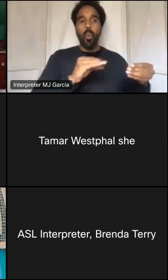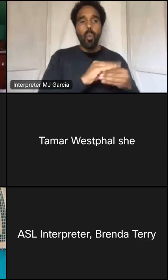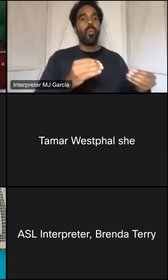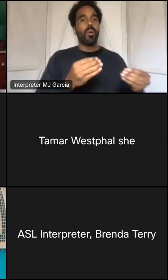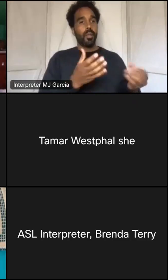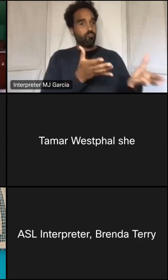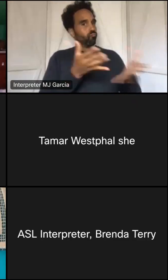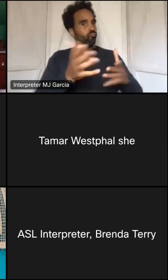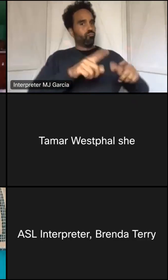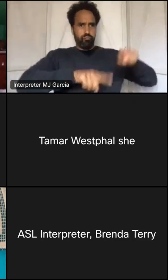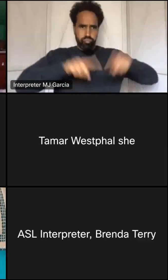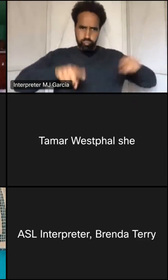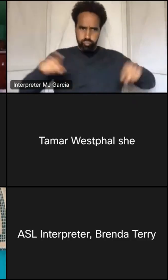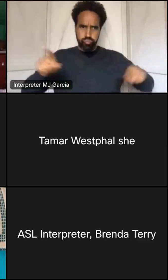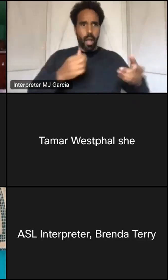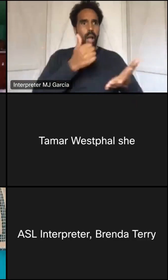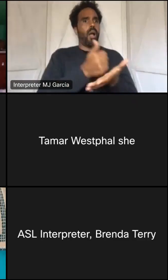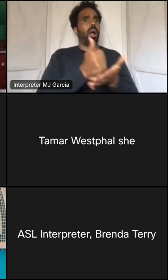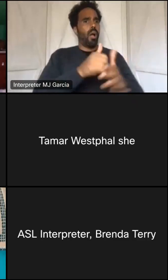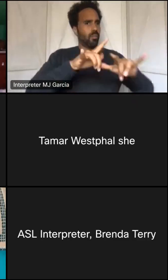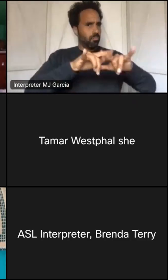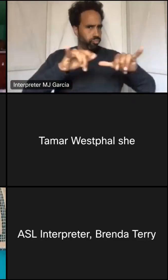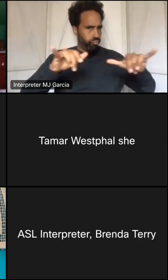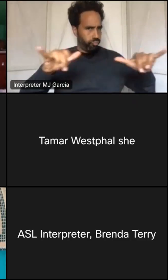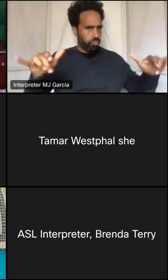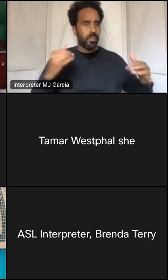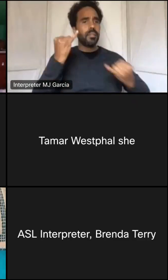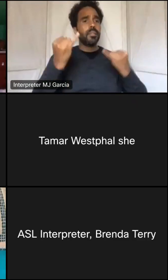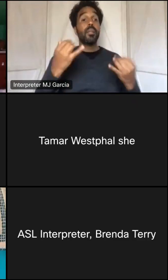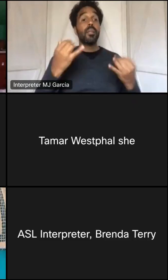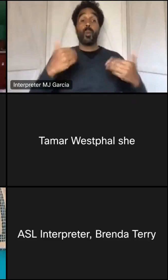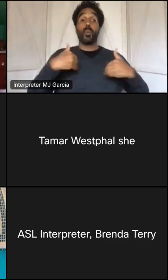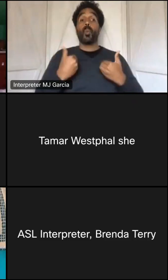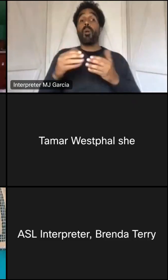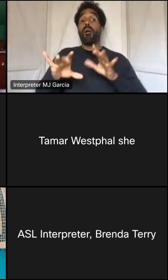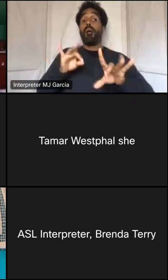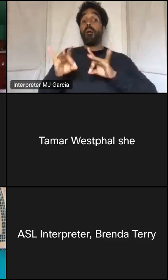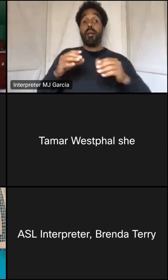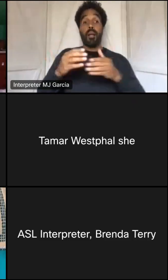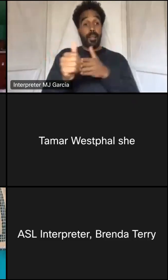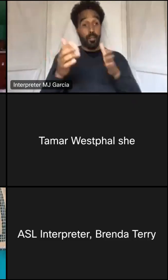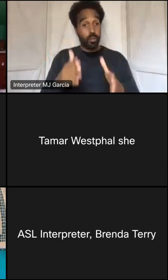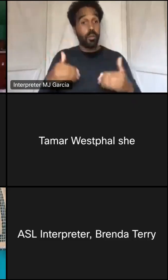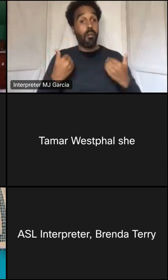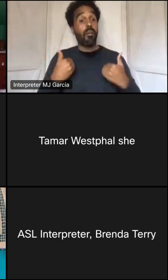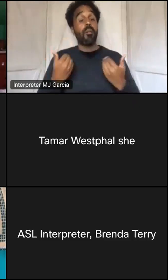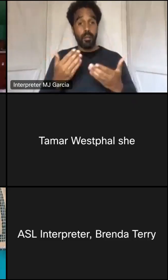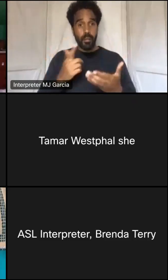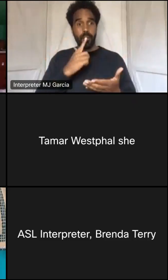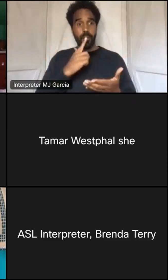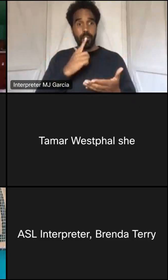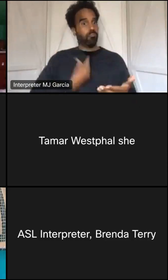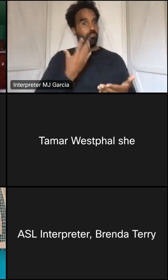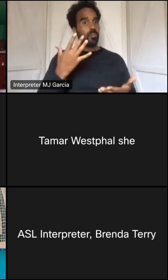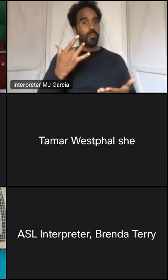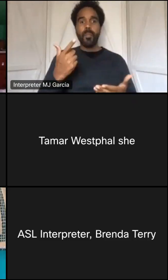share information with other people and ideas. I mean, that youth leaders, it's you know, it's also an inspiration because we're hearing what they're